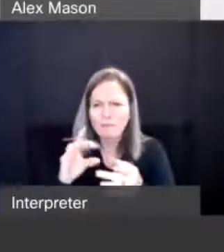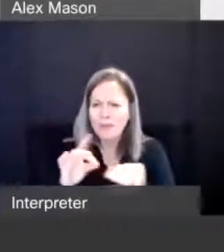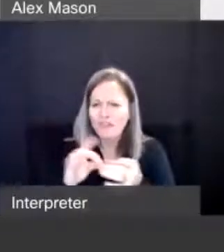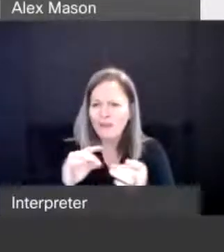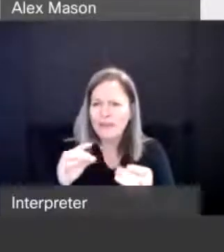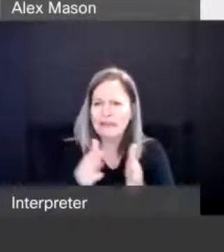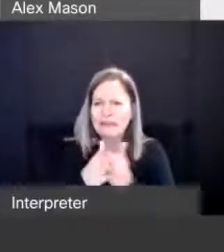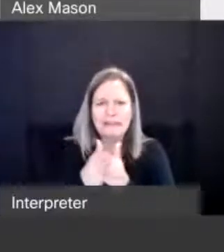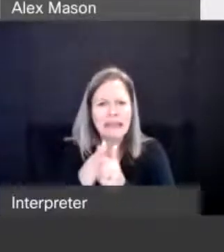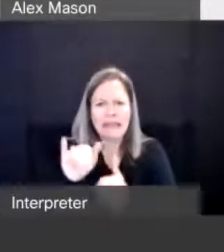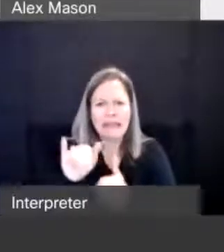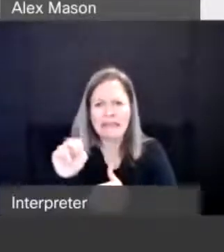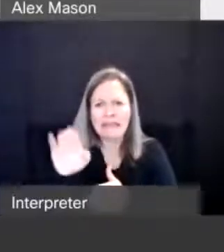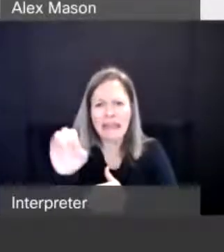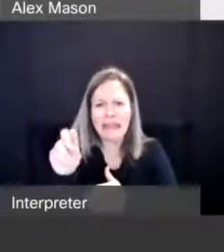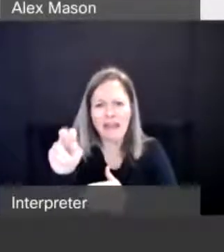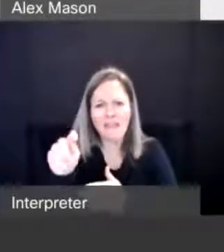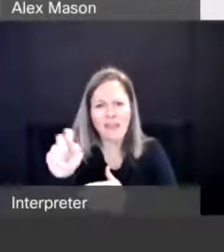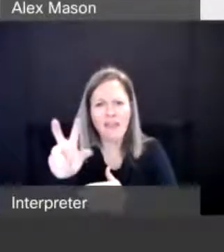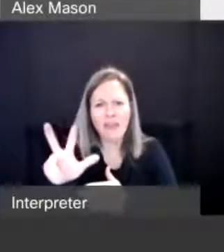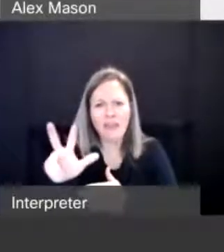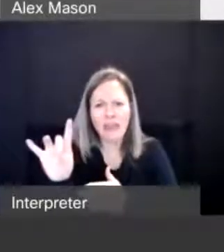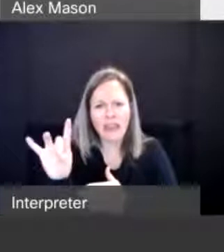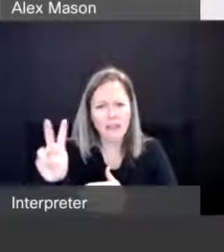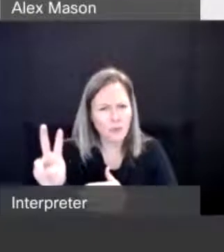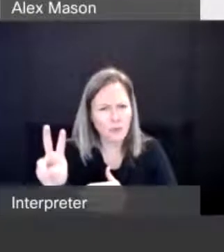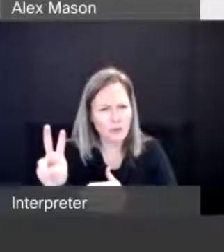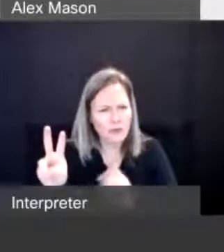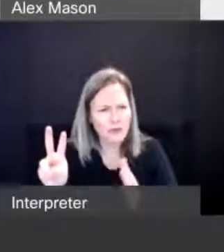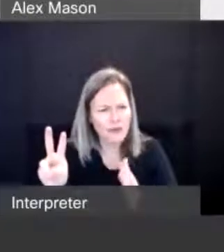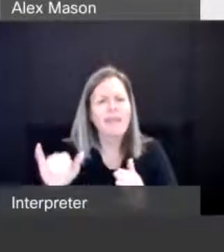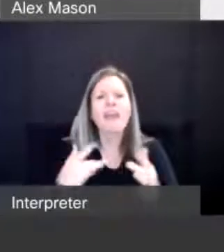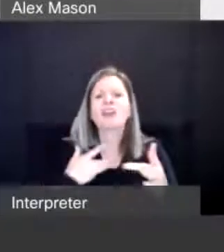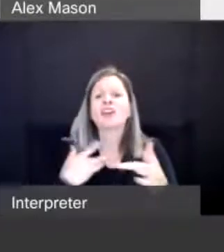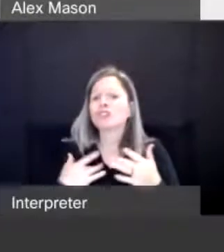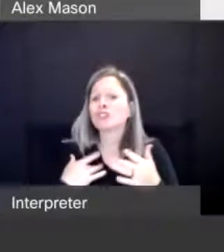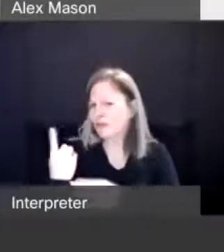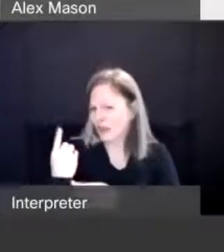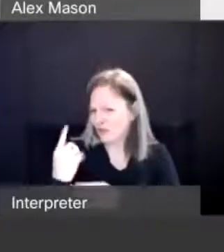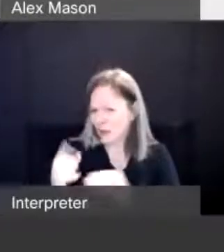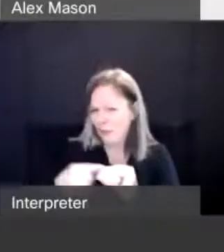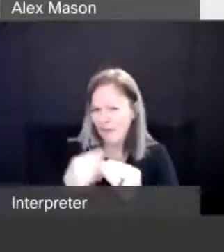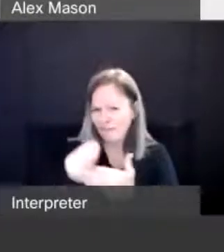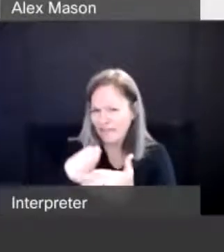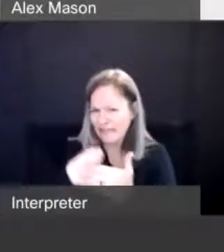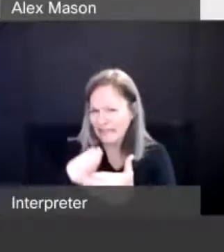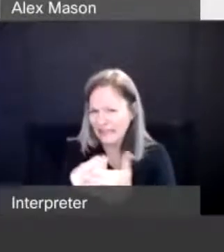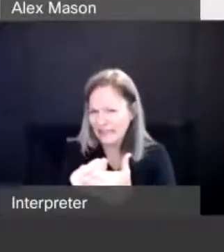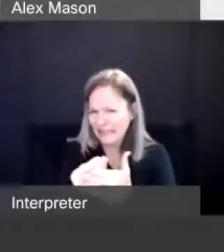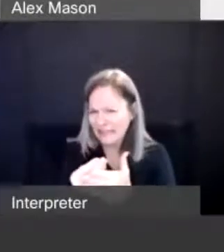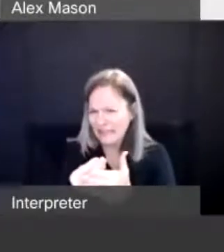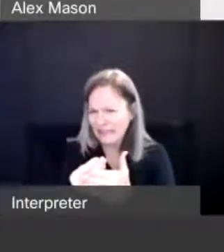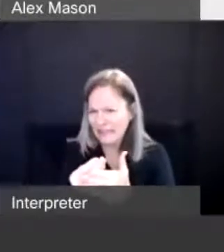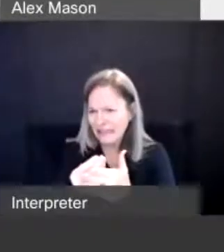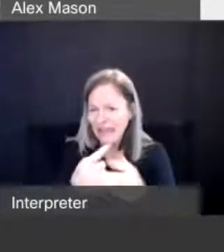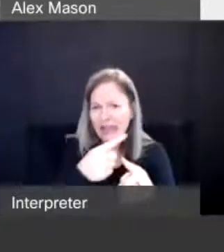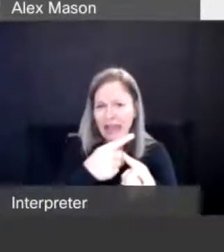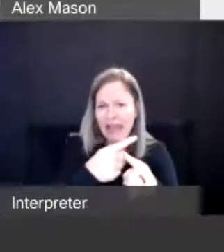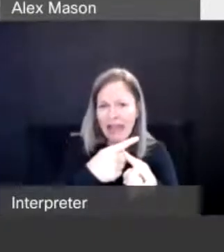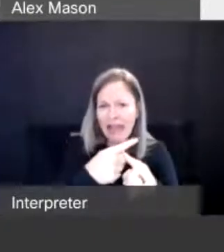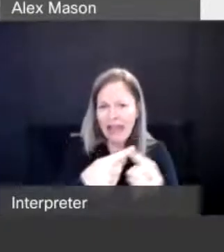which was heard in this committee that we passed out. I think a concern last year was about the funding. The state would have to fund